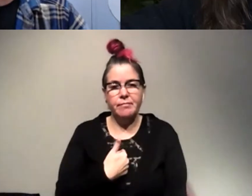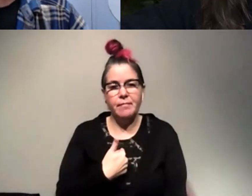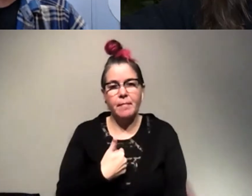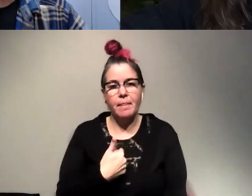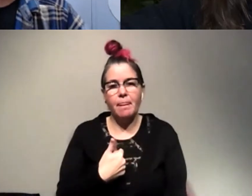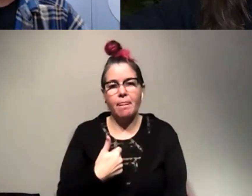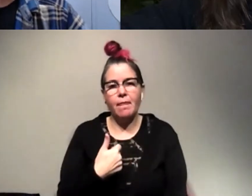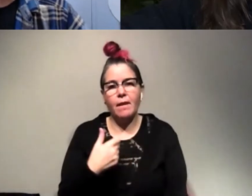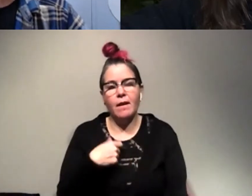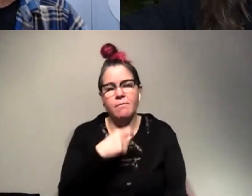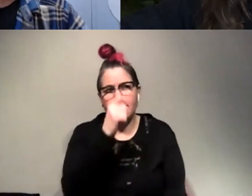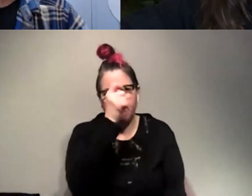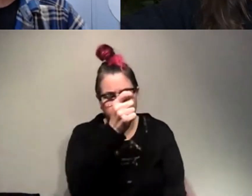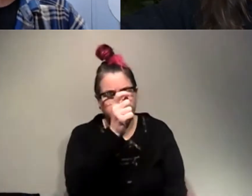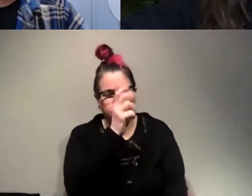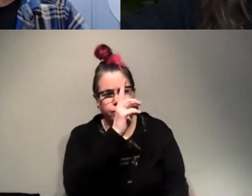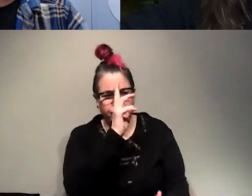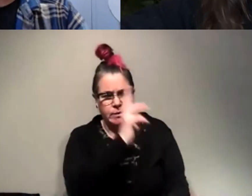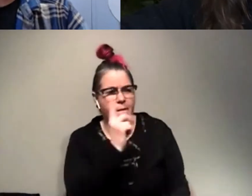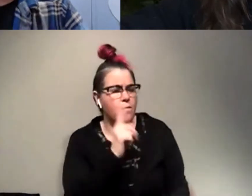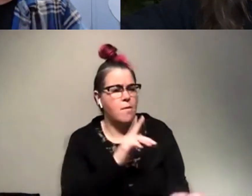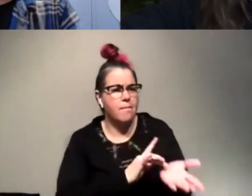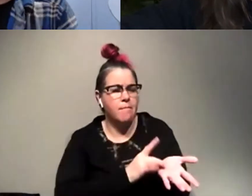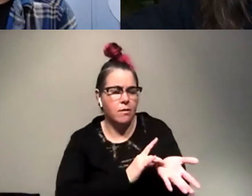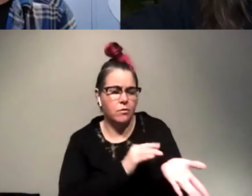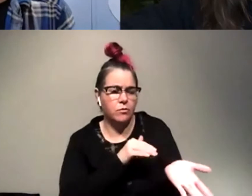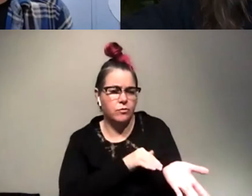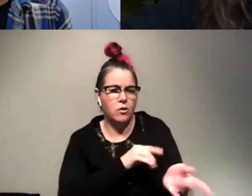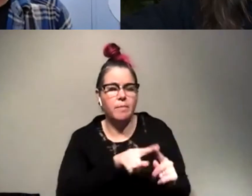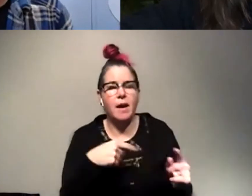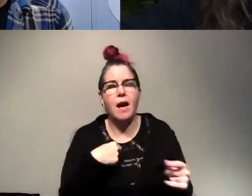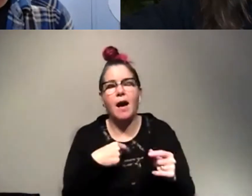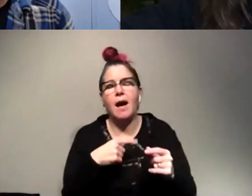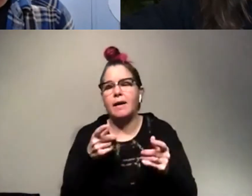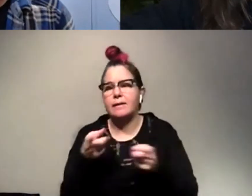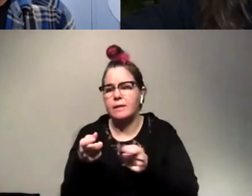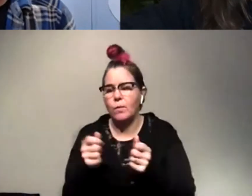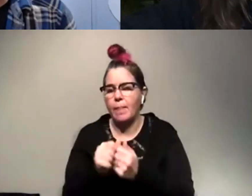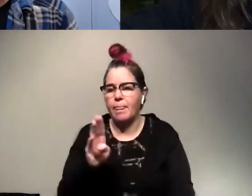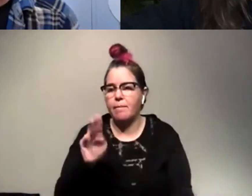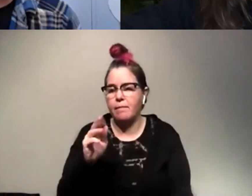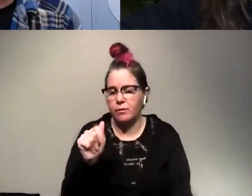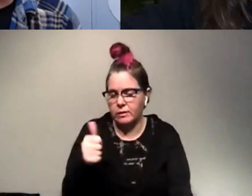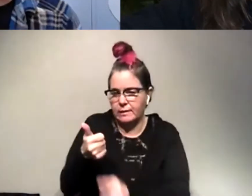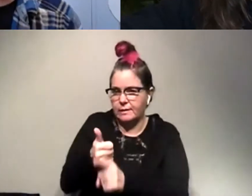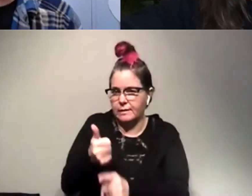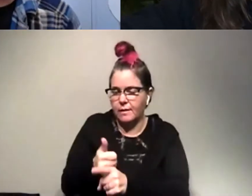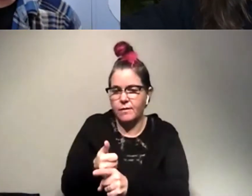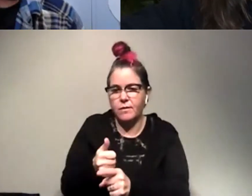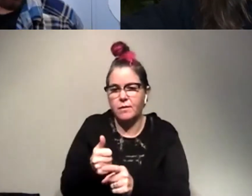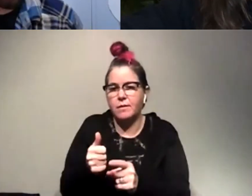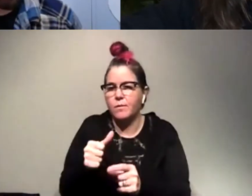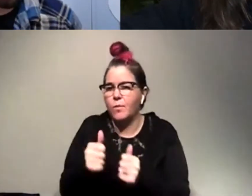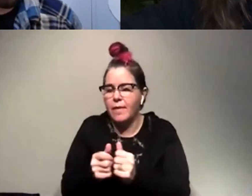incredible respect for medical doctors, but really I deal with the bacteria themselves without really looking at the